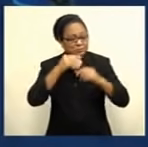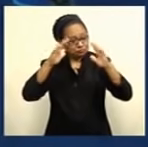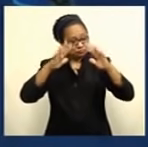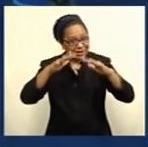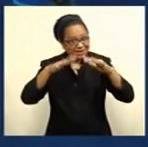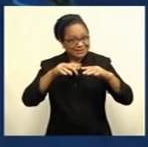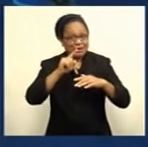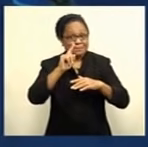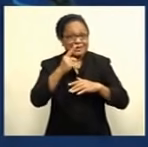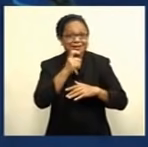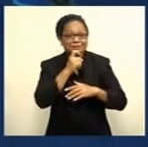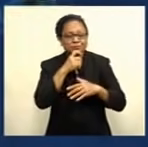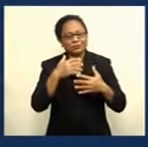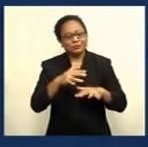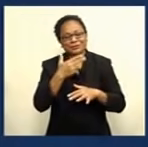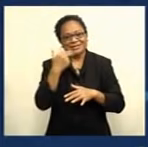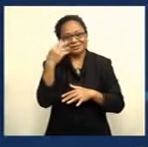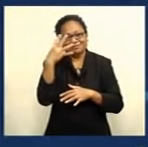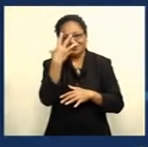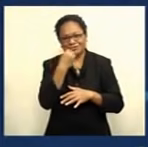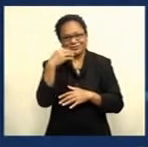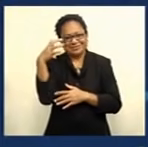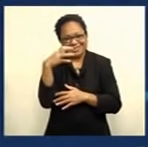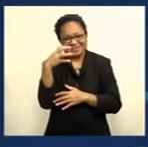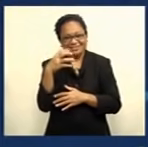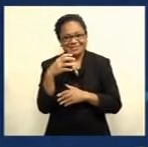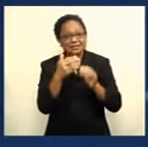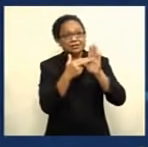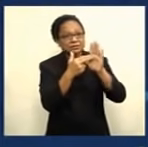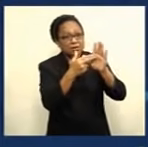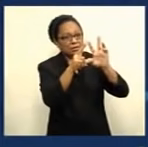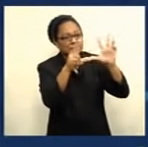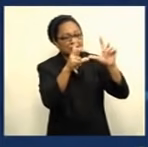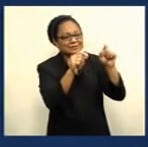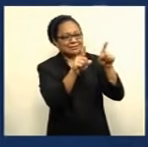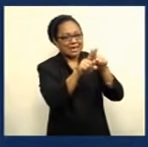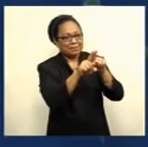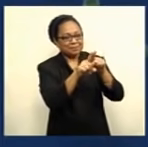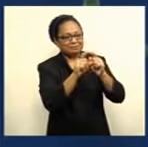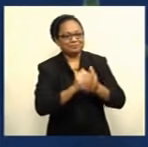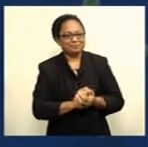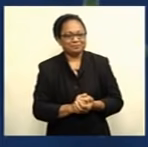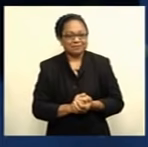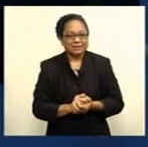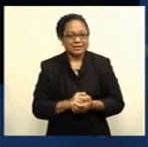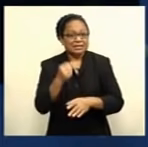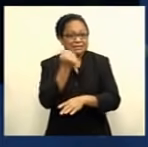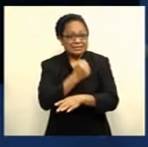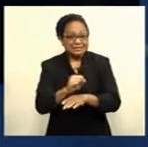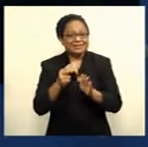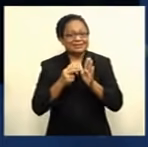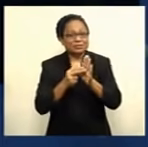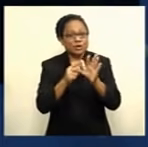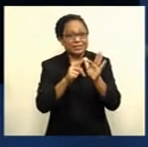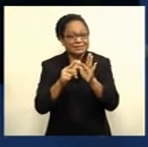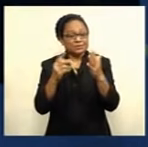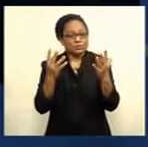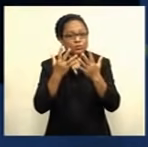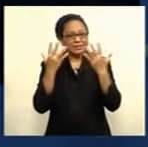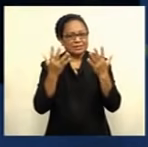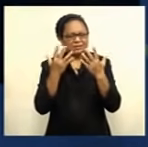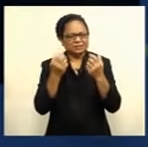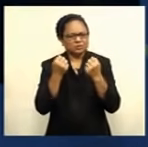to be nice and sunny in the afternoon. Up north, similar conditions prevailed. At sea, northeast winds 15 to